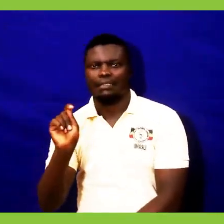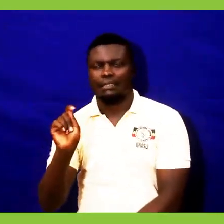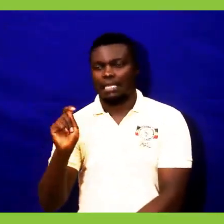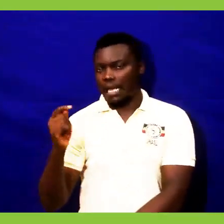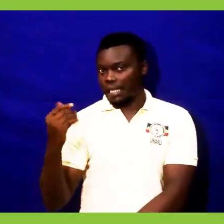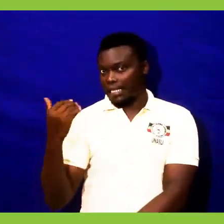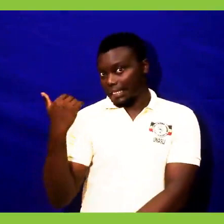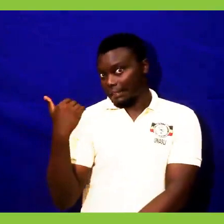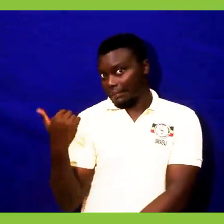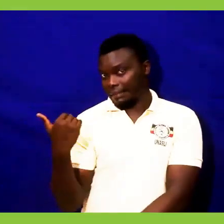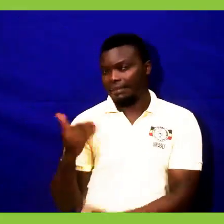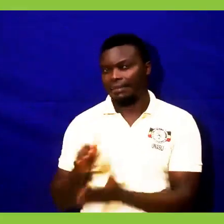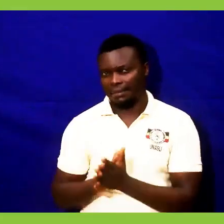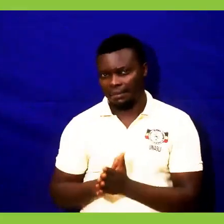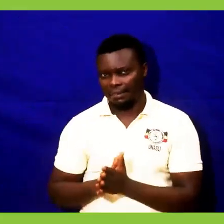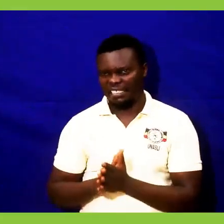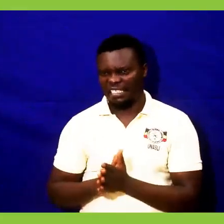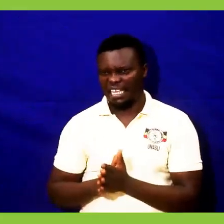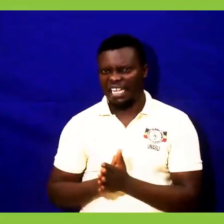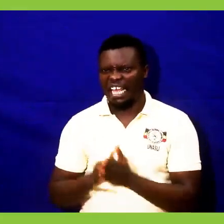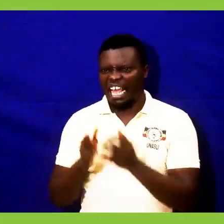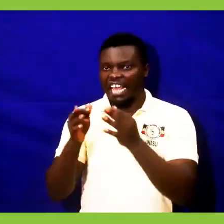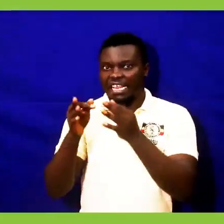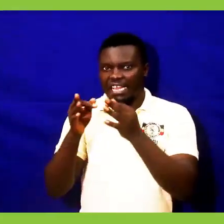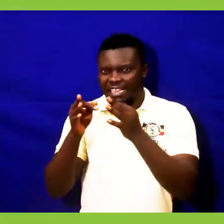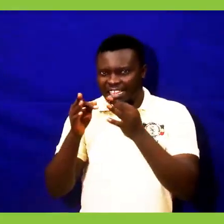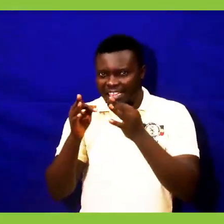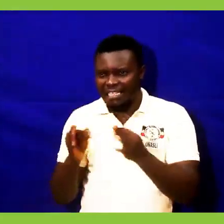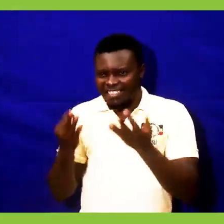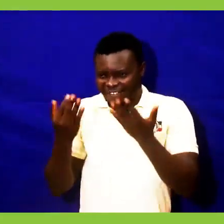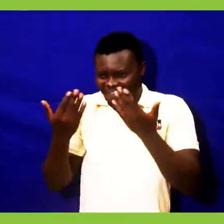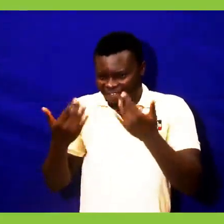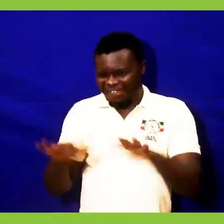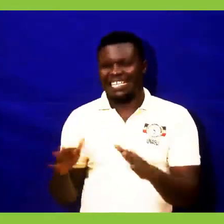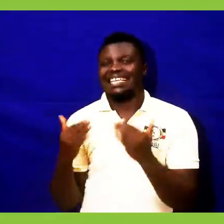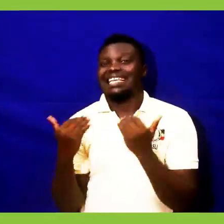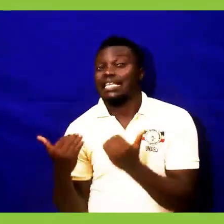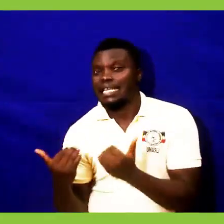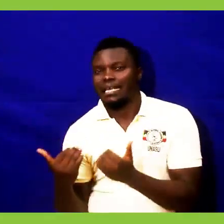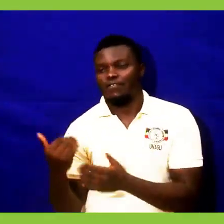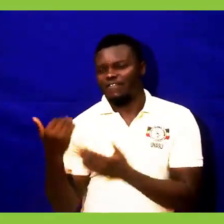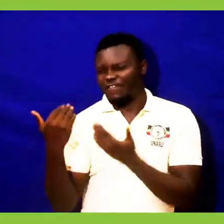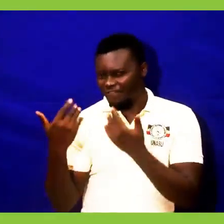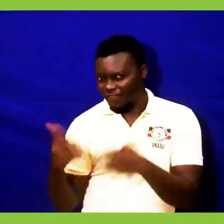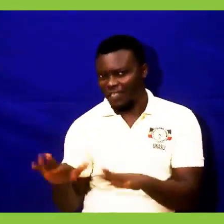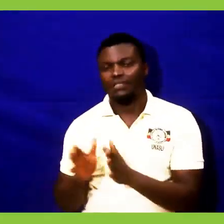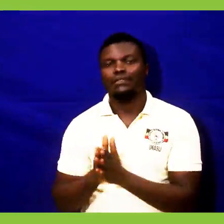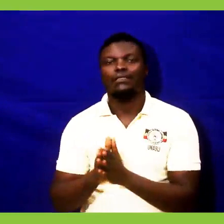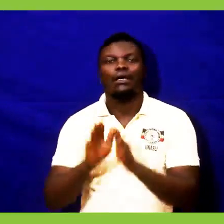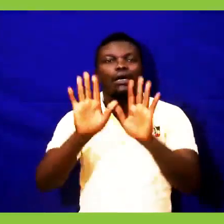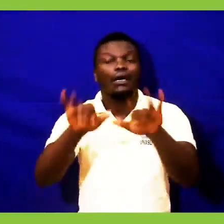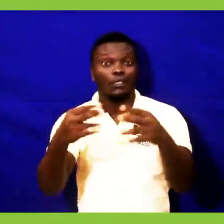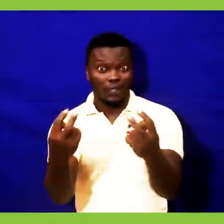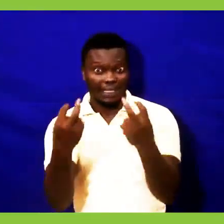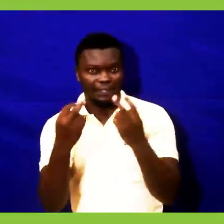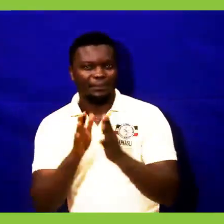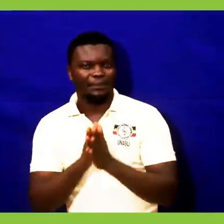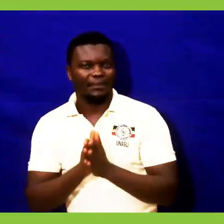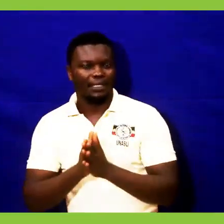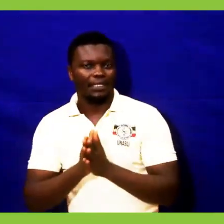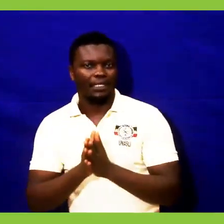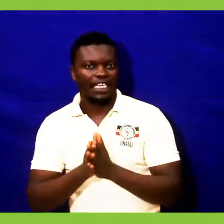Just. To talk about something which has just happened. Listen